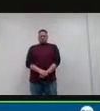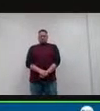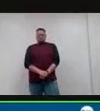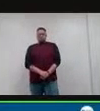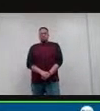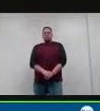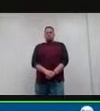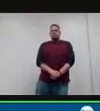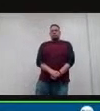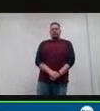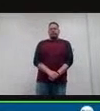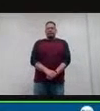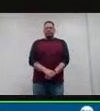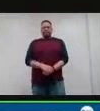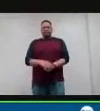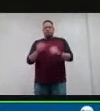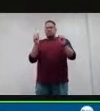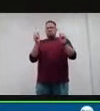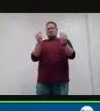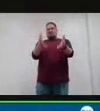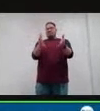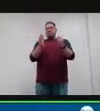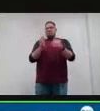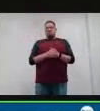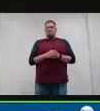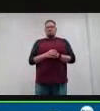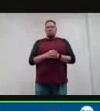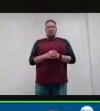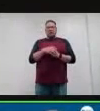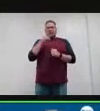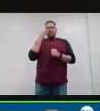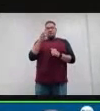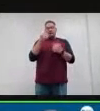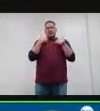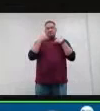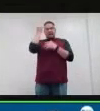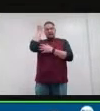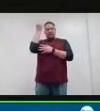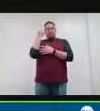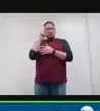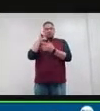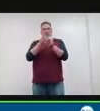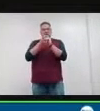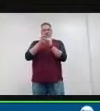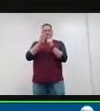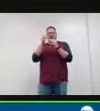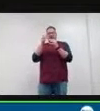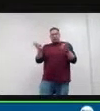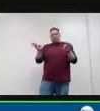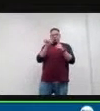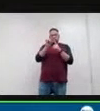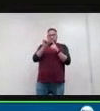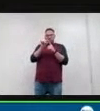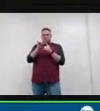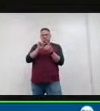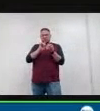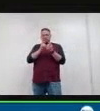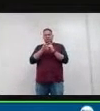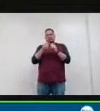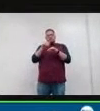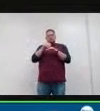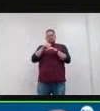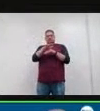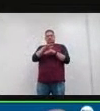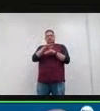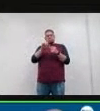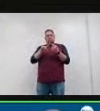Great. And we're going to leave it in. And if you have ideas for changes in language for this, feel free to send them to me, and I'll do